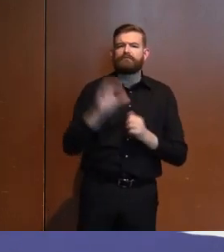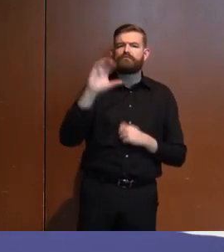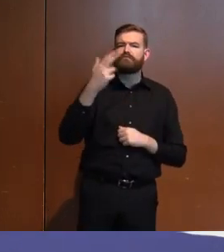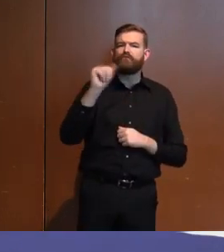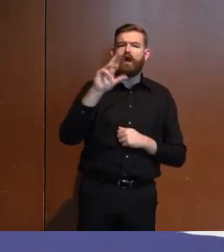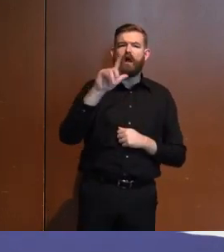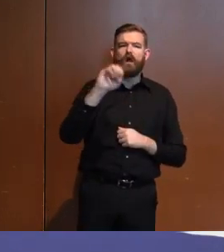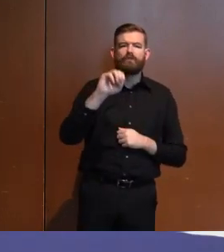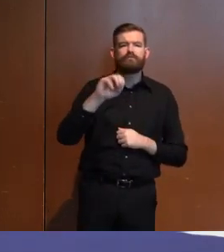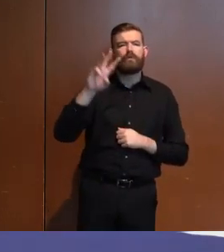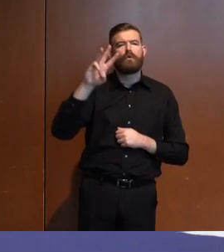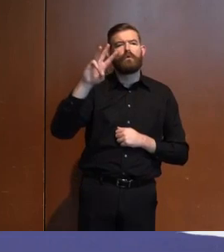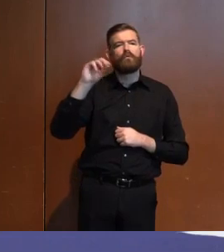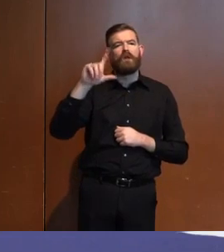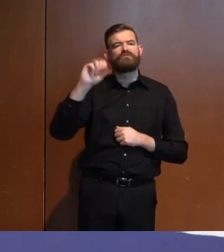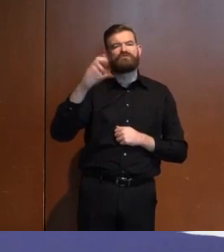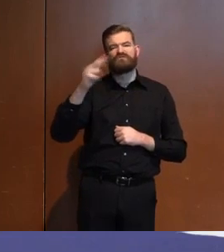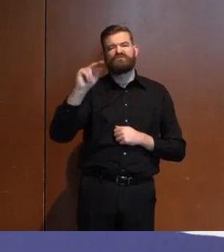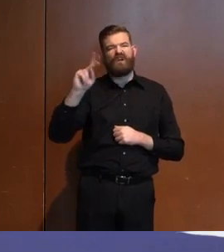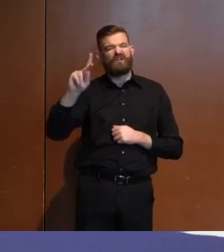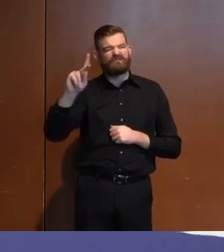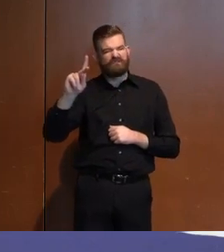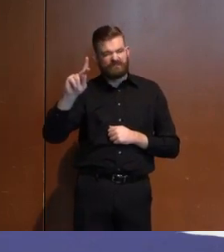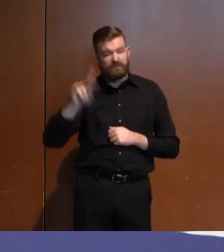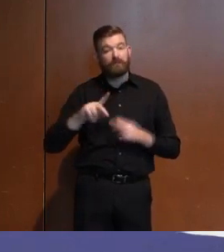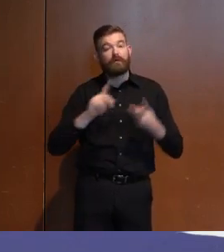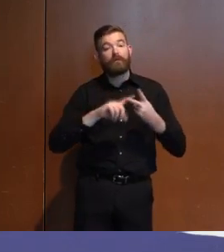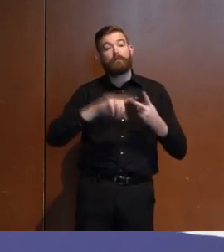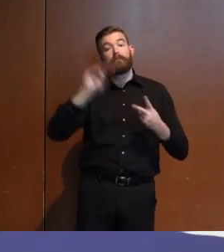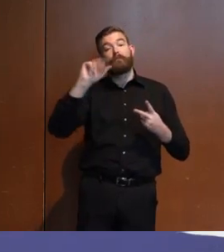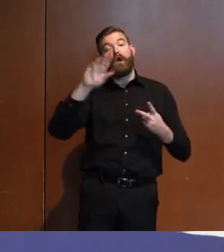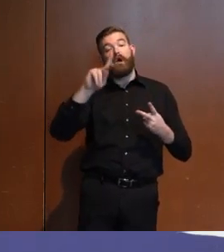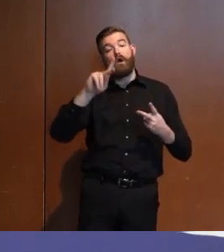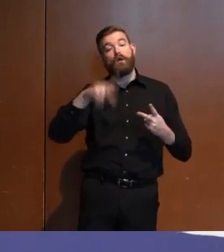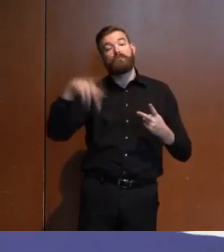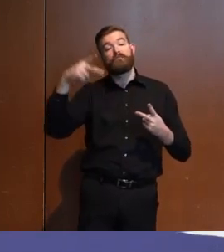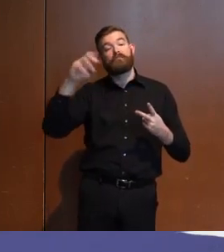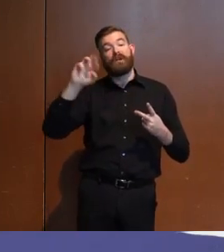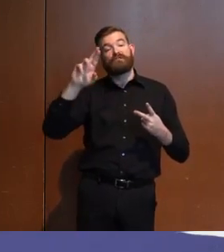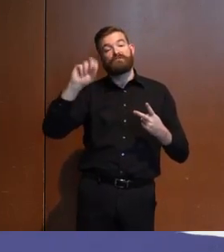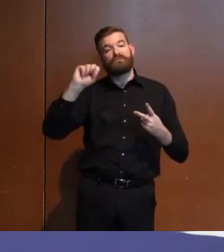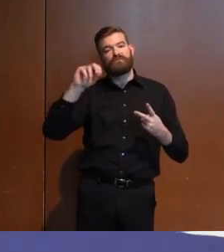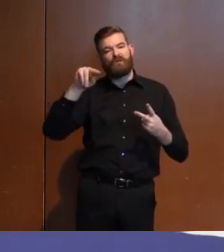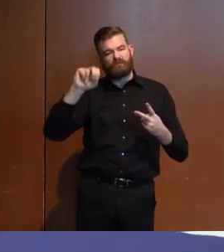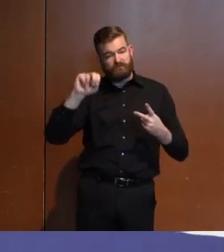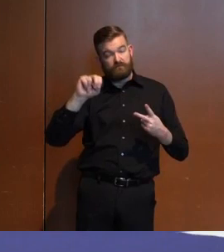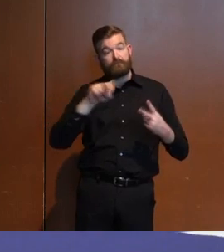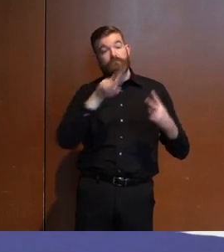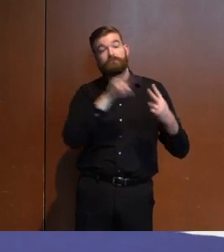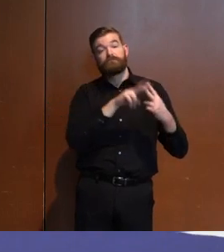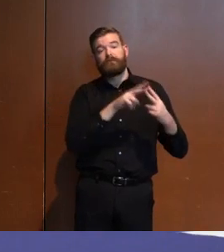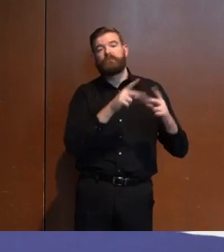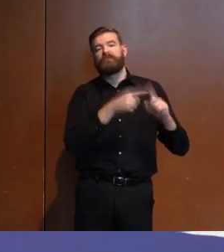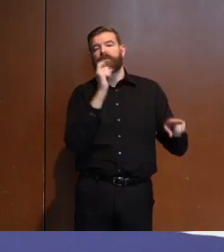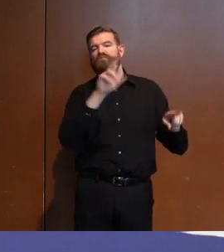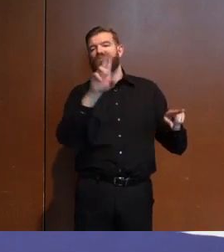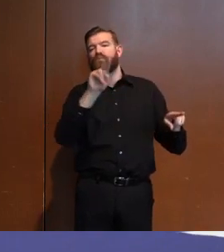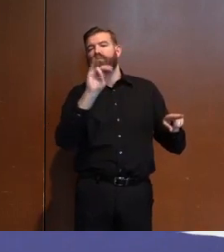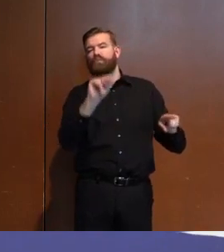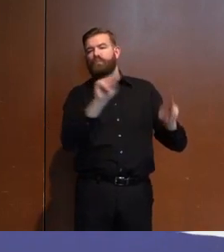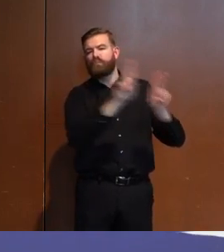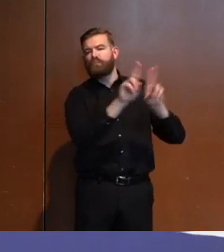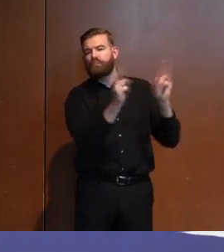New Jersey, and Mark Perrone, who's the UFCW head worldwide, never mind nationwide, a dear friend. And